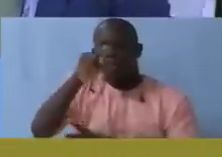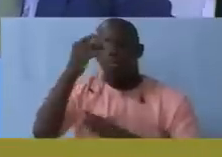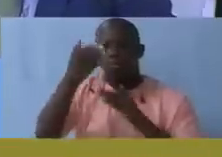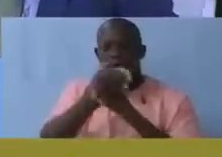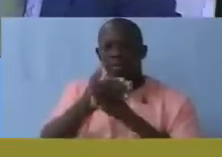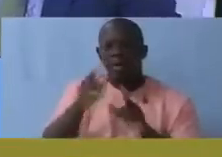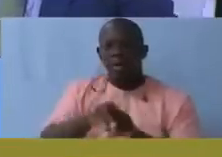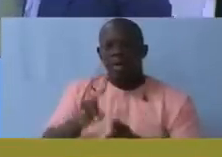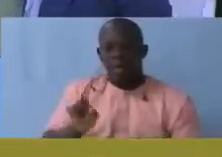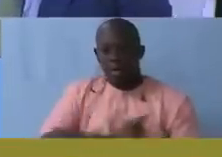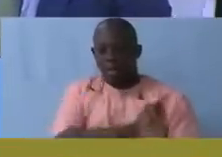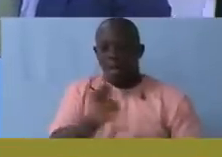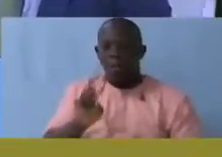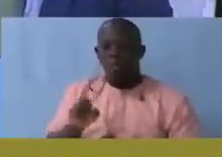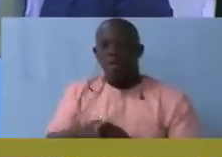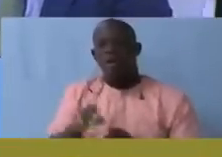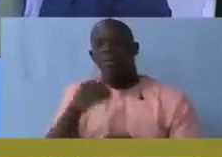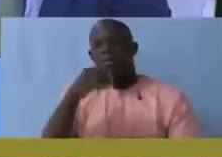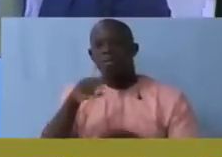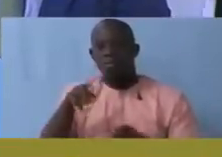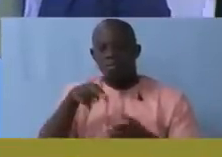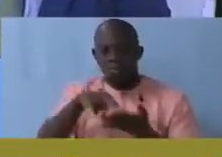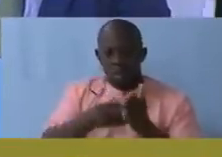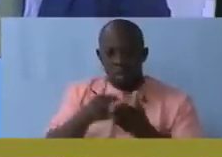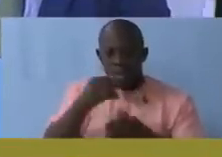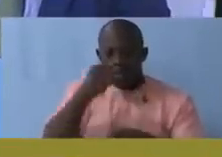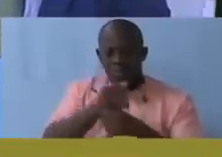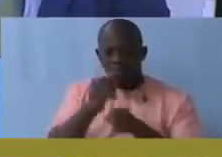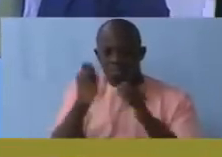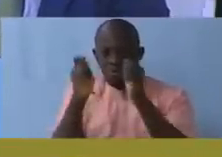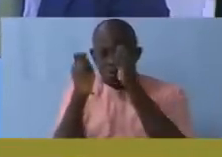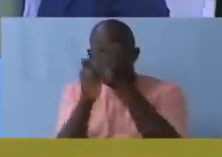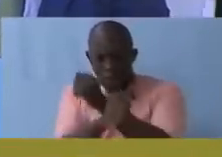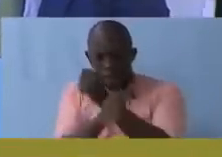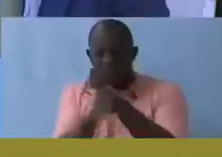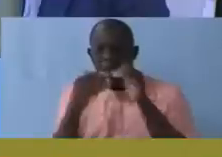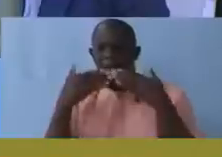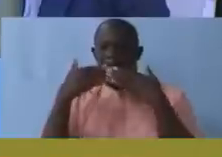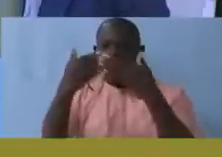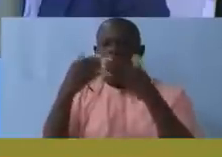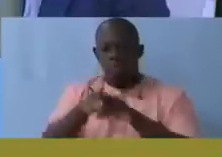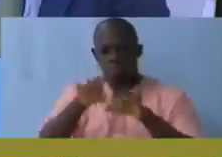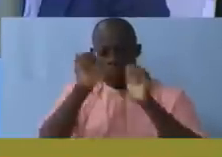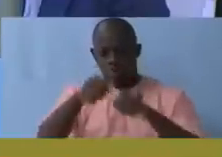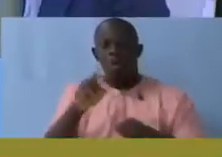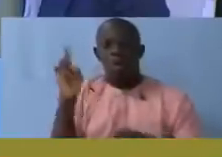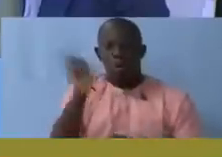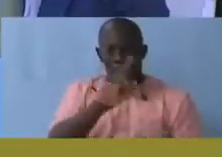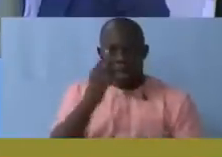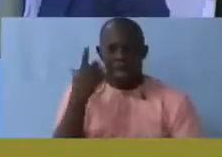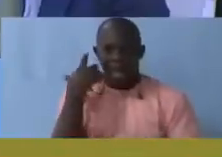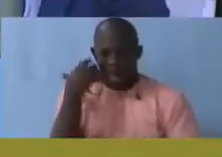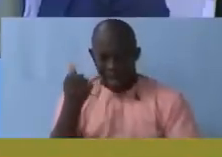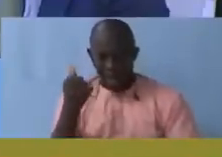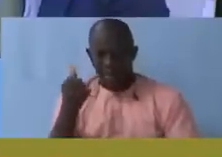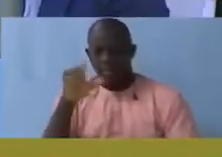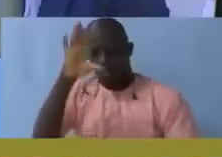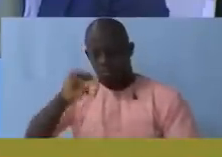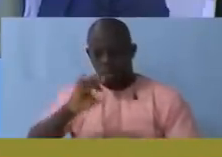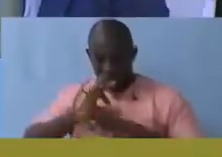Do you believe that they were manipulating the data to suit their own